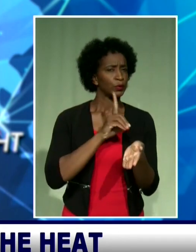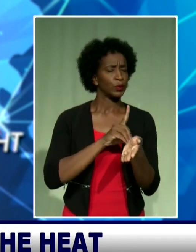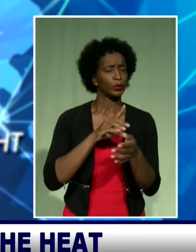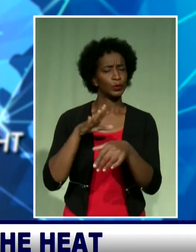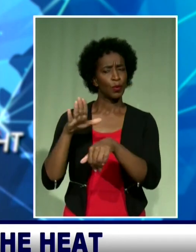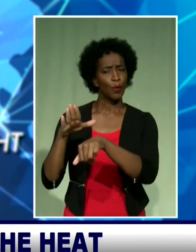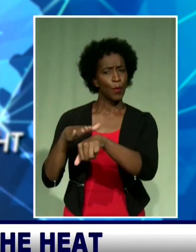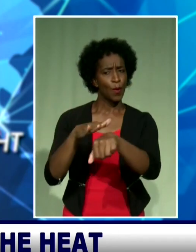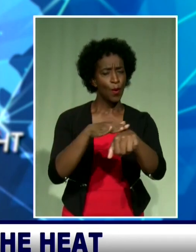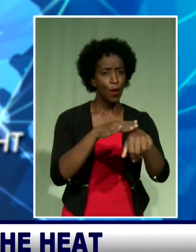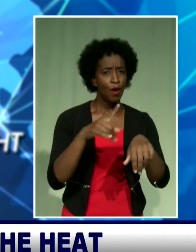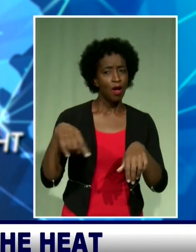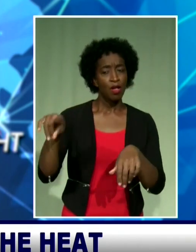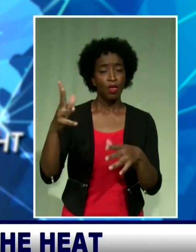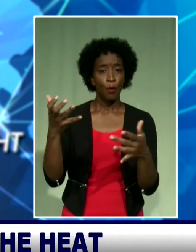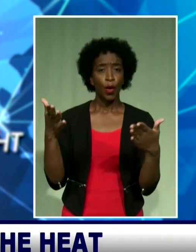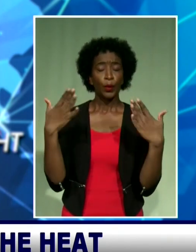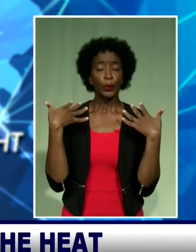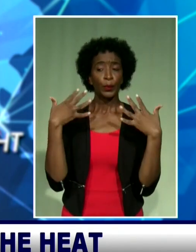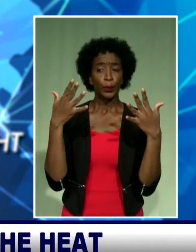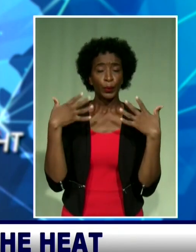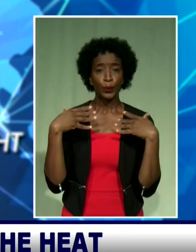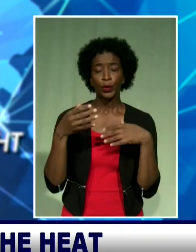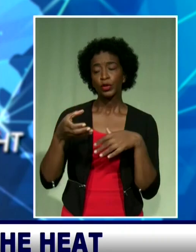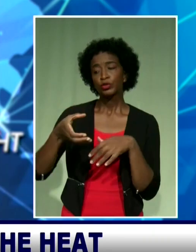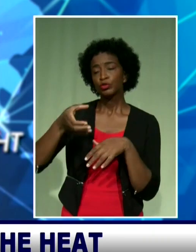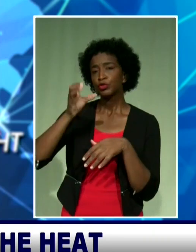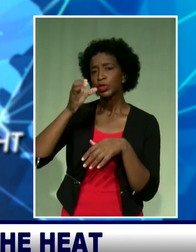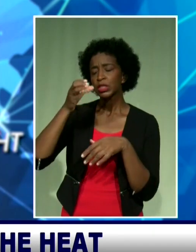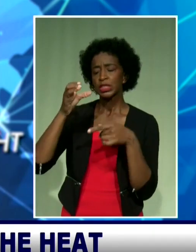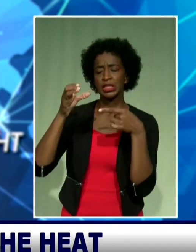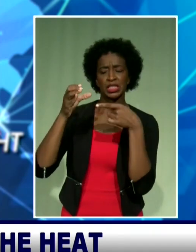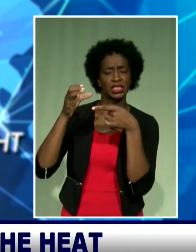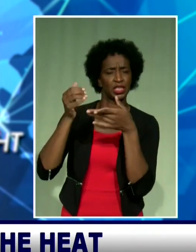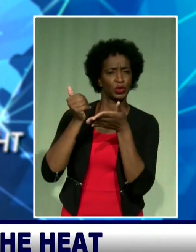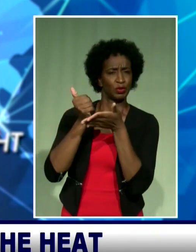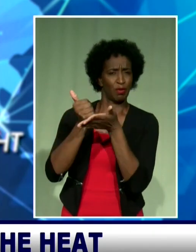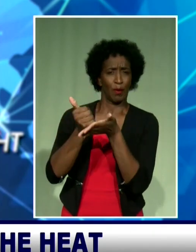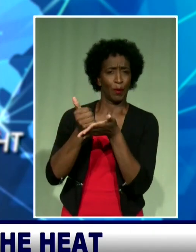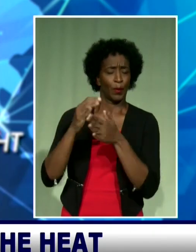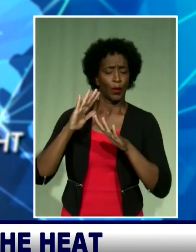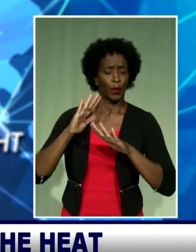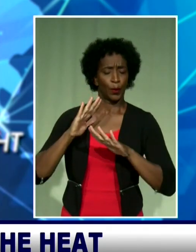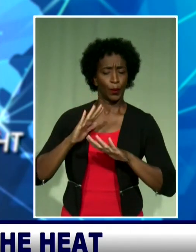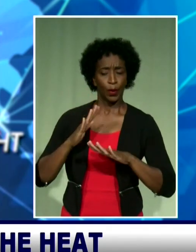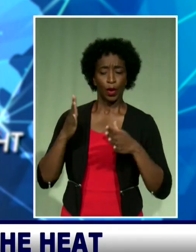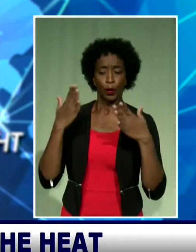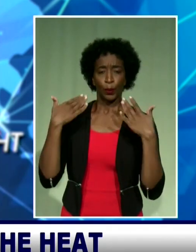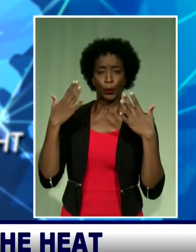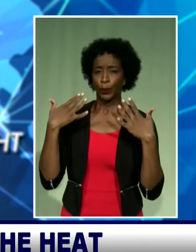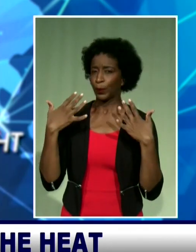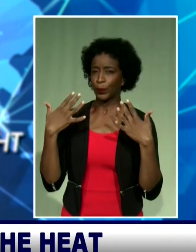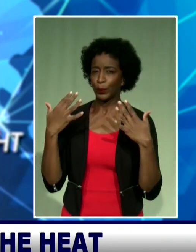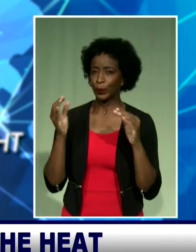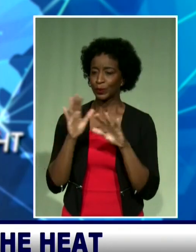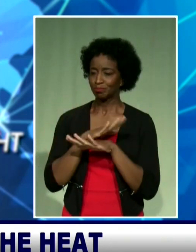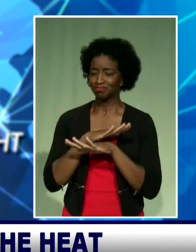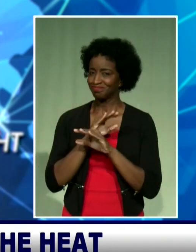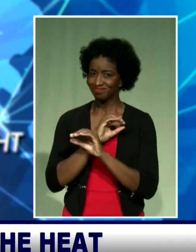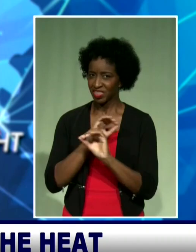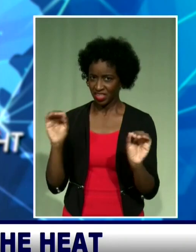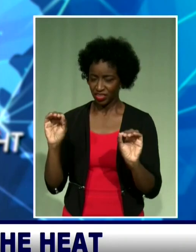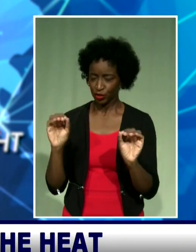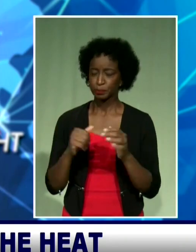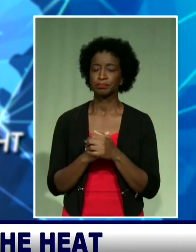may not help the situation at all. These, according to emergency room physician Dr. Hilary Moore, include drinks high in sugar. She